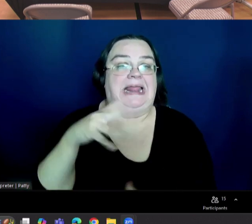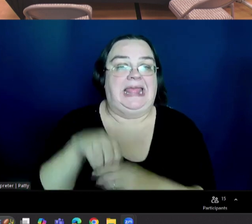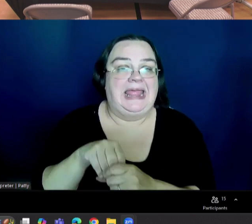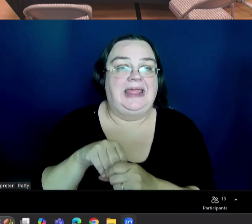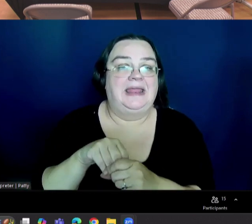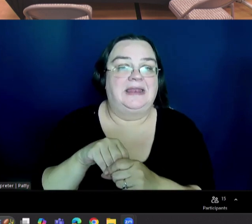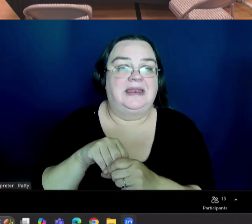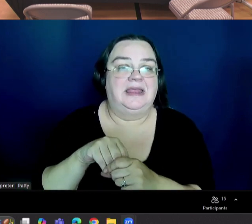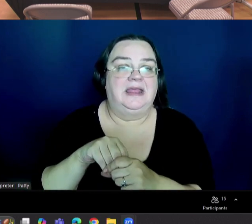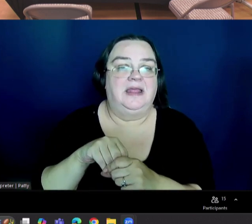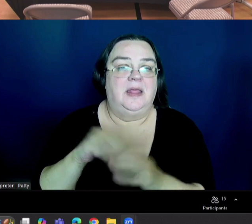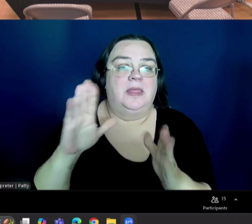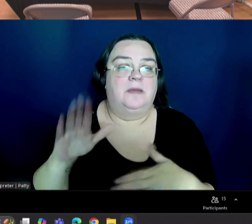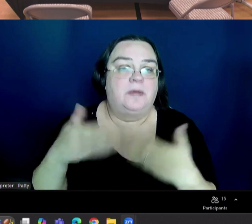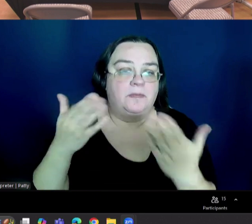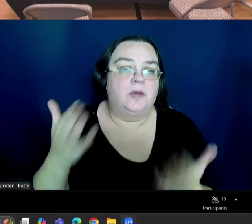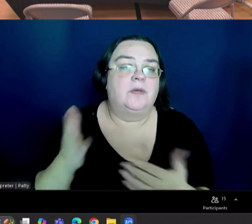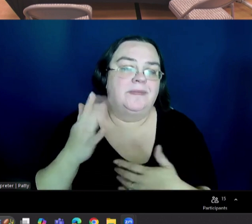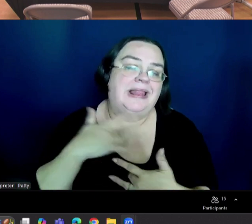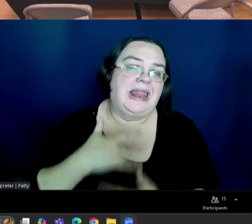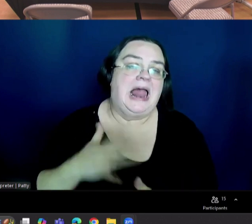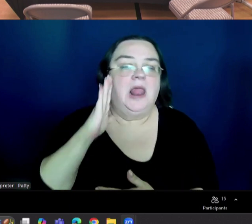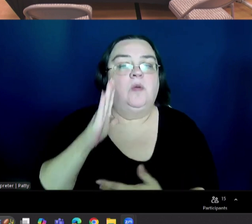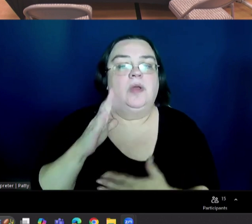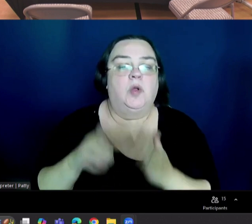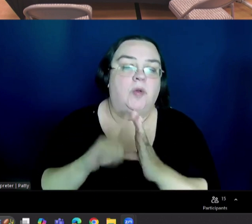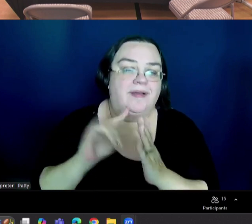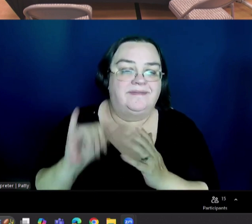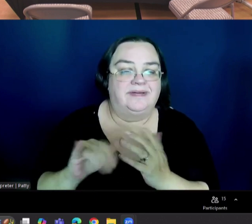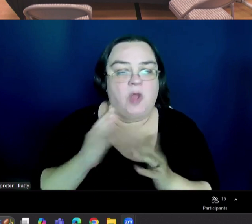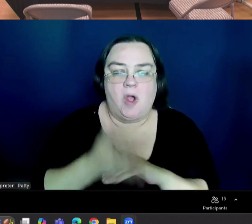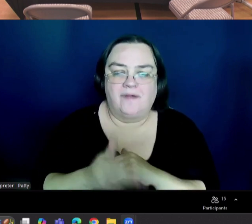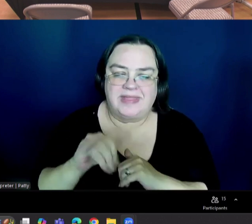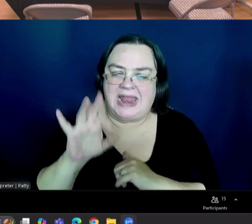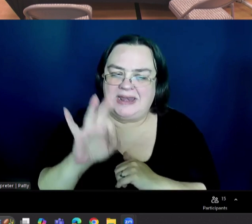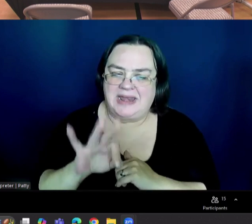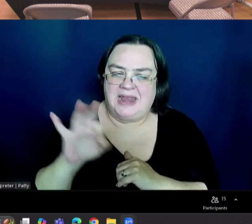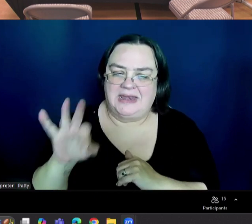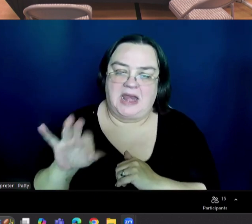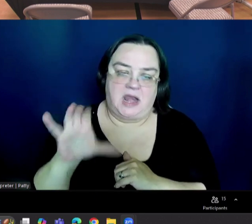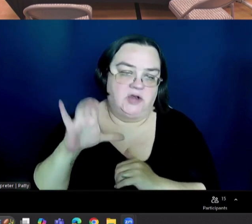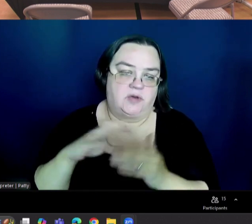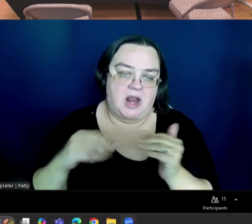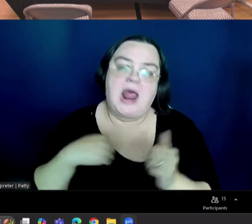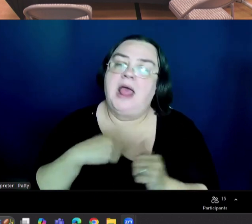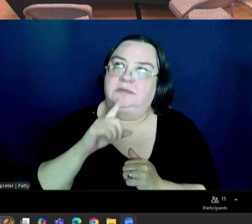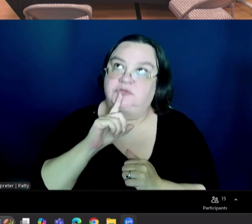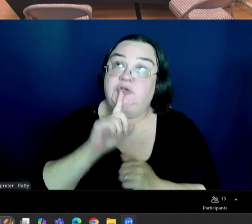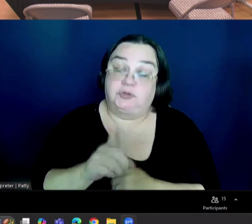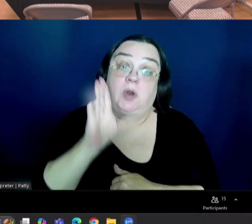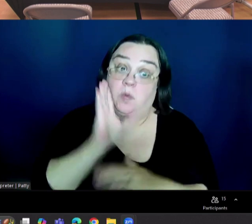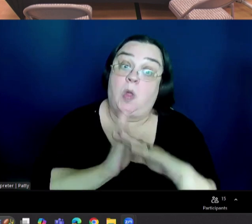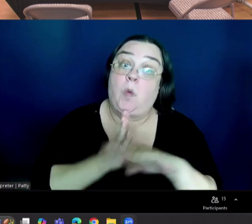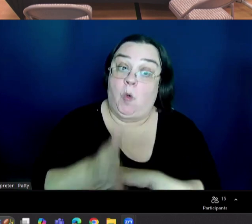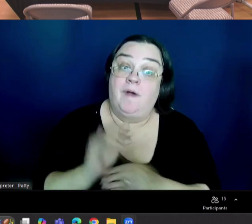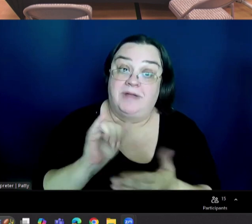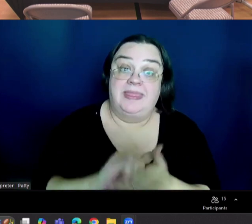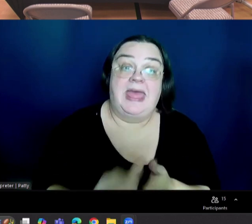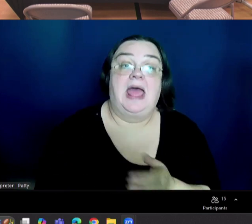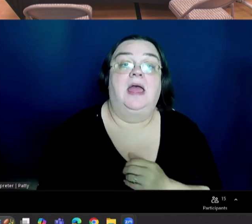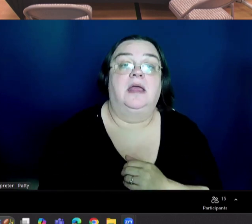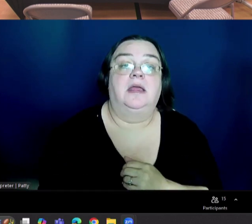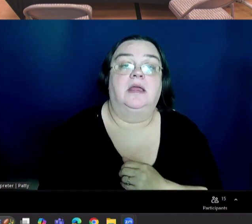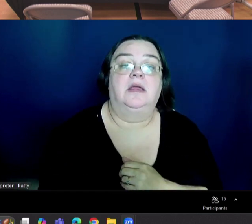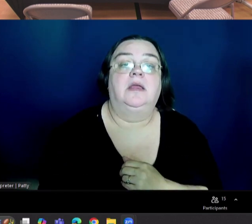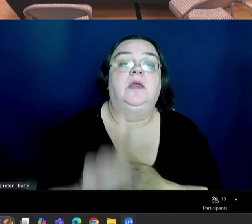are likely going to be going over the $9,900, or I'm actually sure we're going to be going over the $9,900. We do